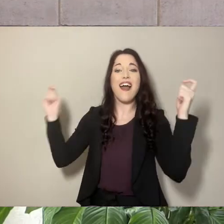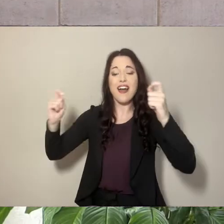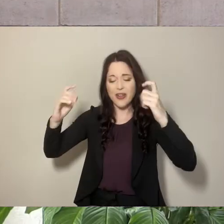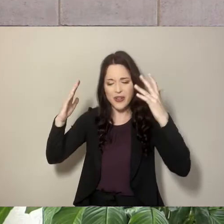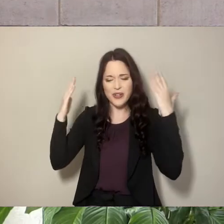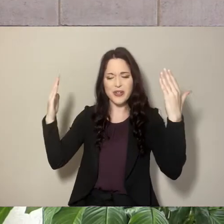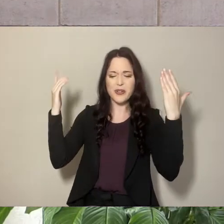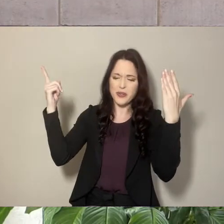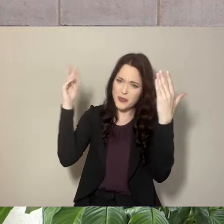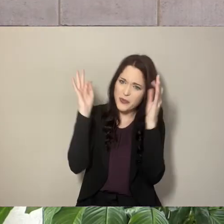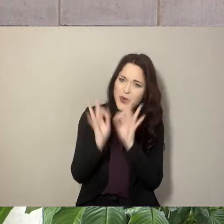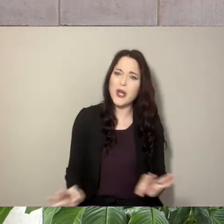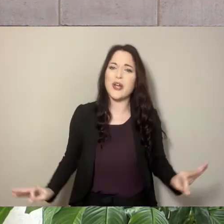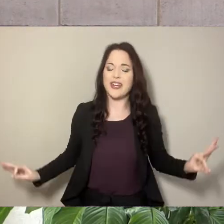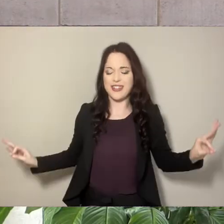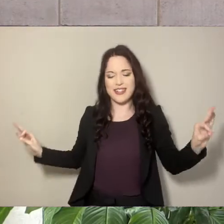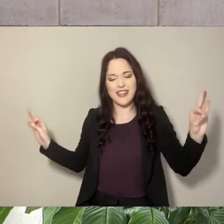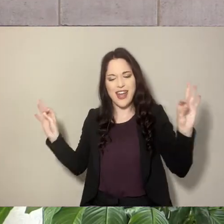so worthy.